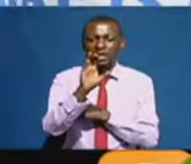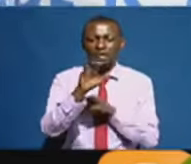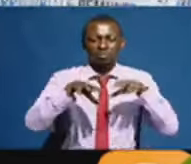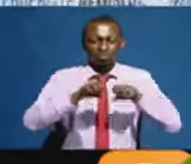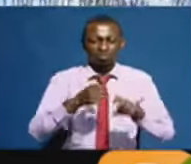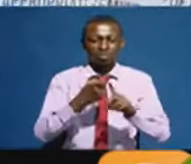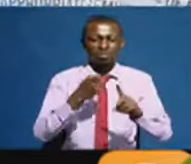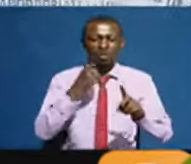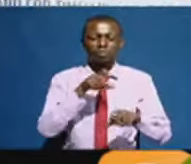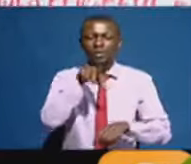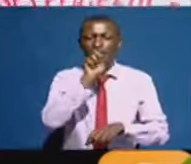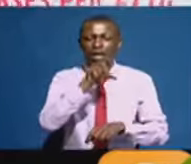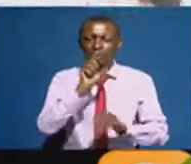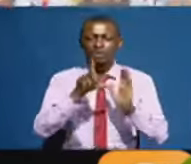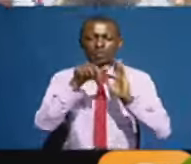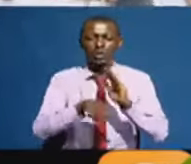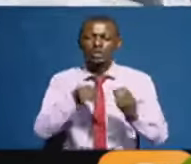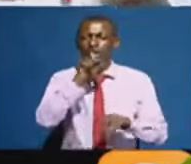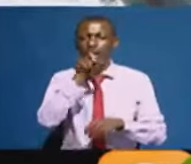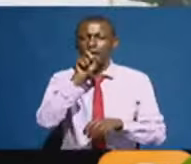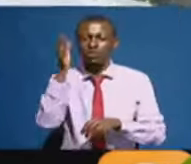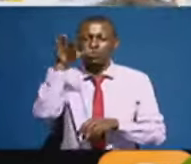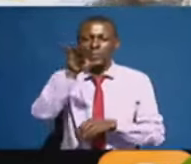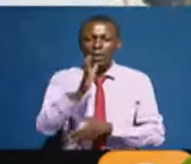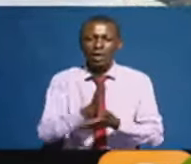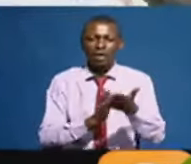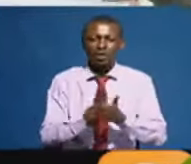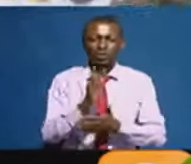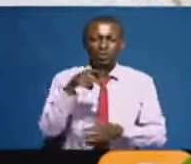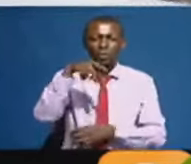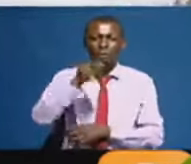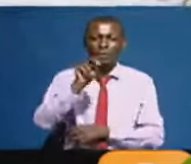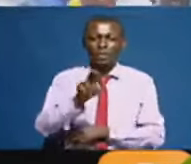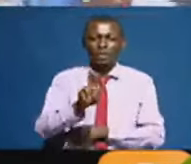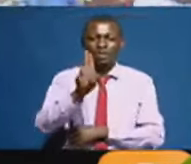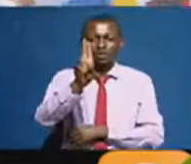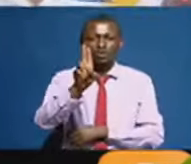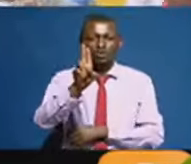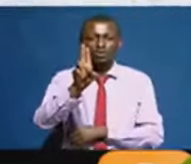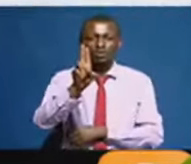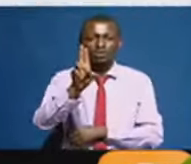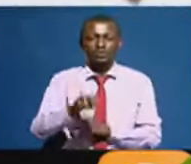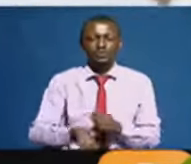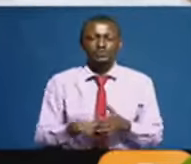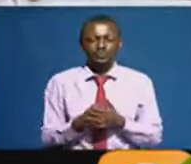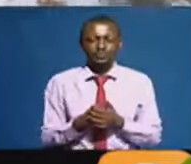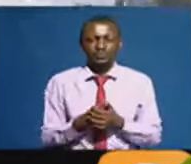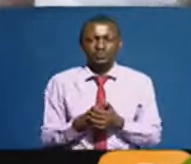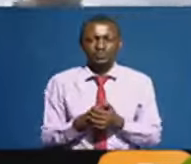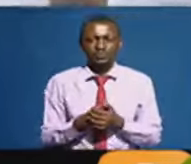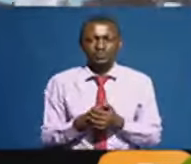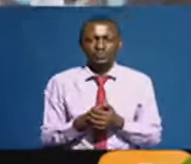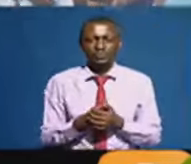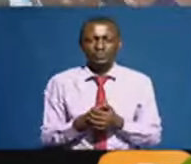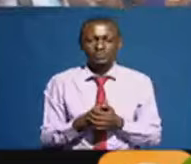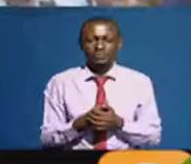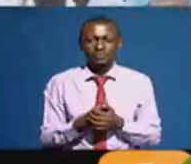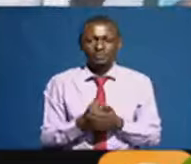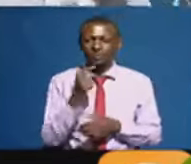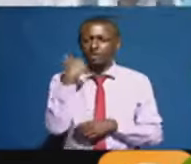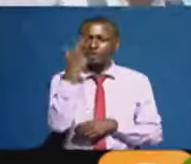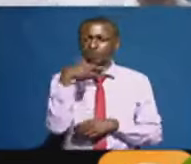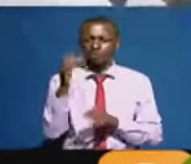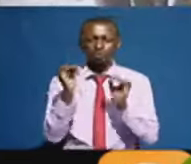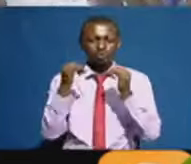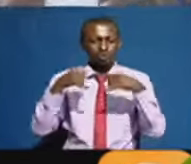through a party called PNU, and it's been back since. Yeah. So for those trying to draw